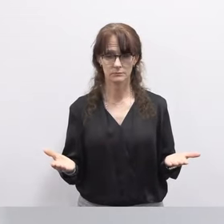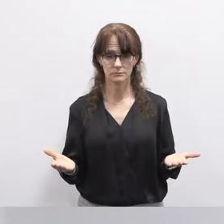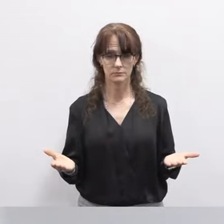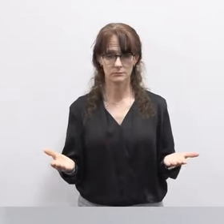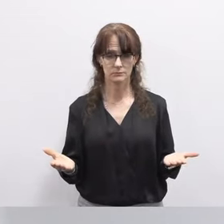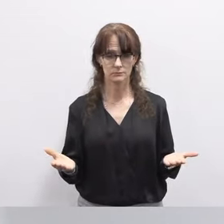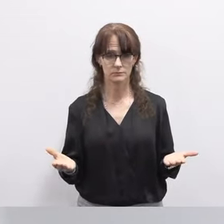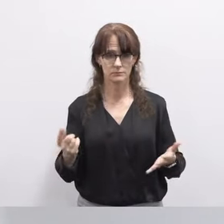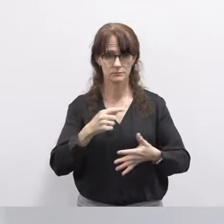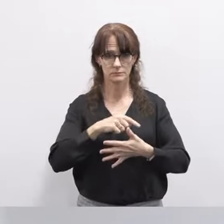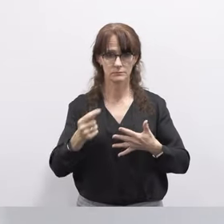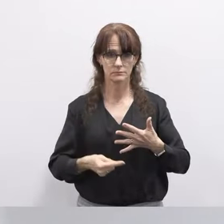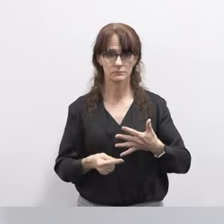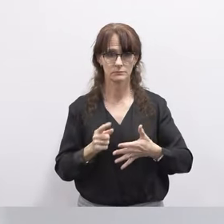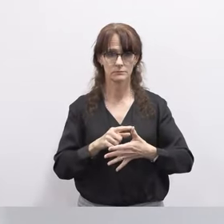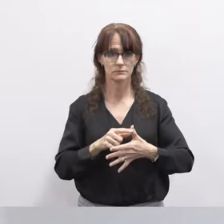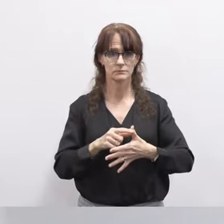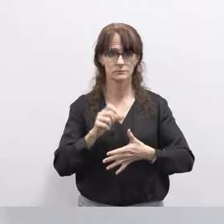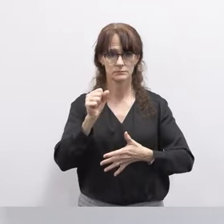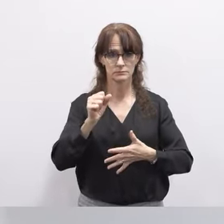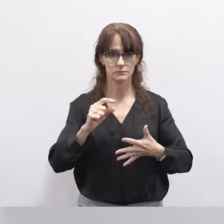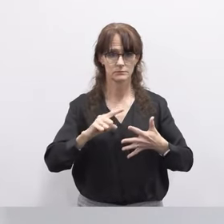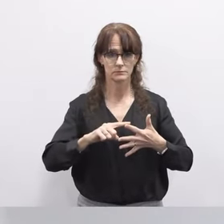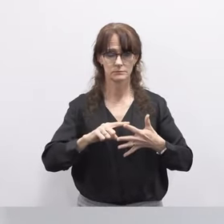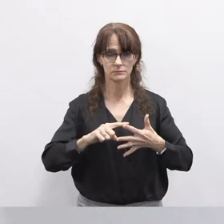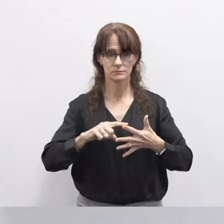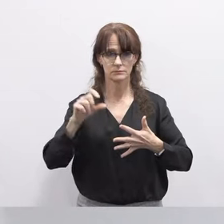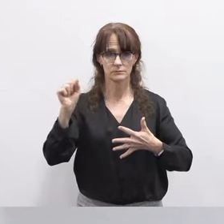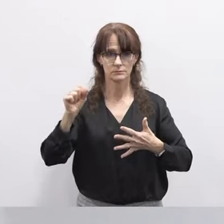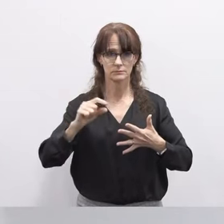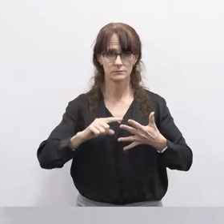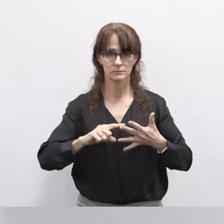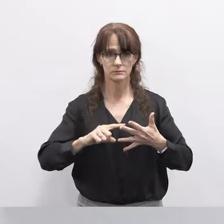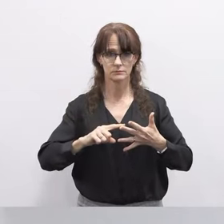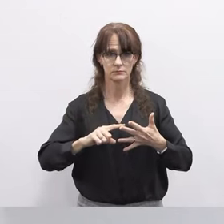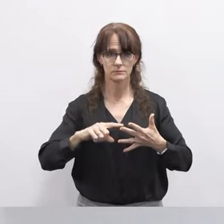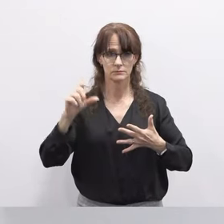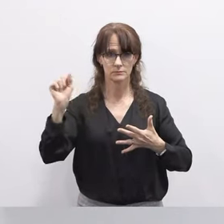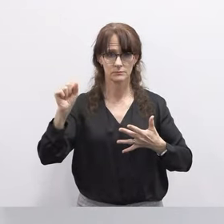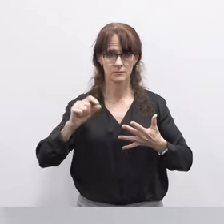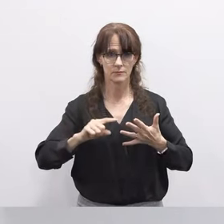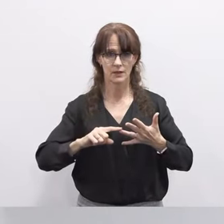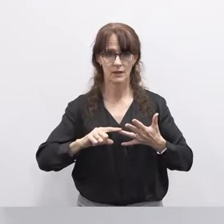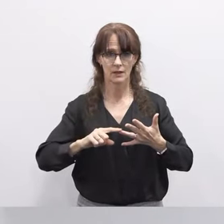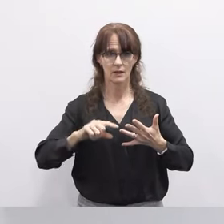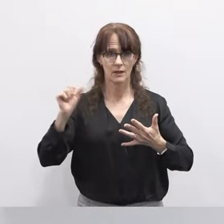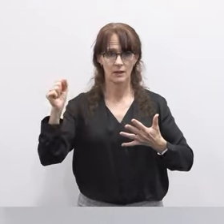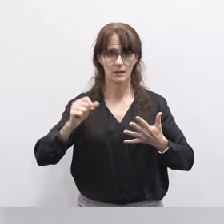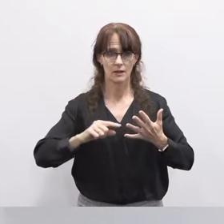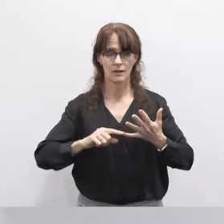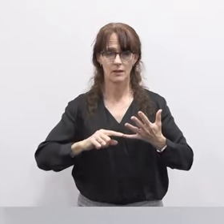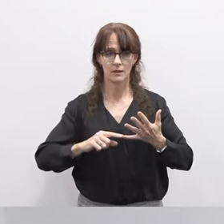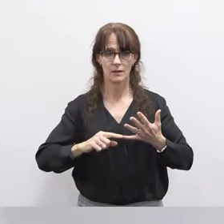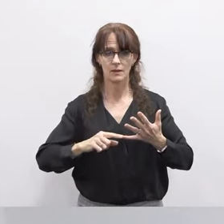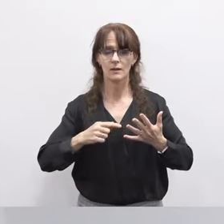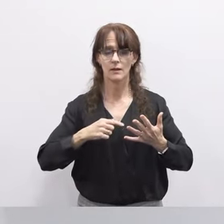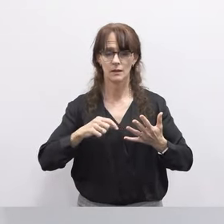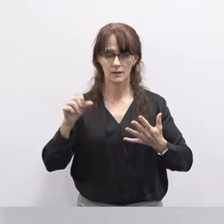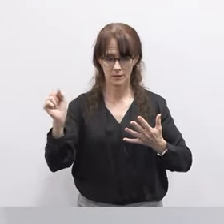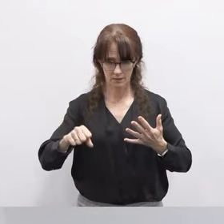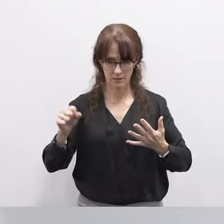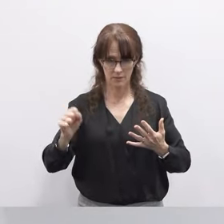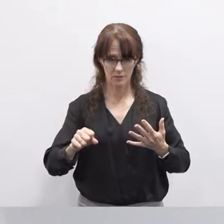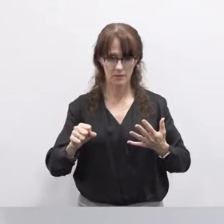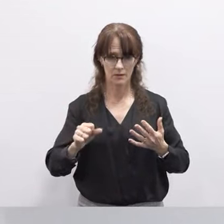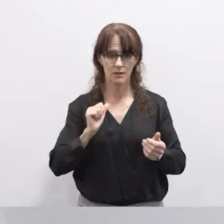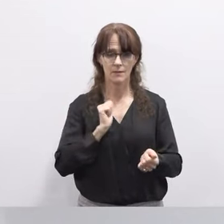Let's do a roll call. Mr. Miller? Aye. Ms. Kerr? Aye. Ms. Craighead? Aye. Mr. Otto? Aye. And I also vote